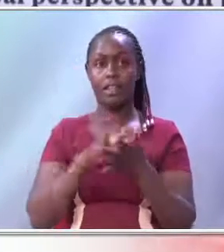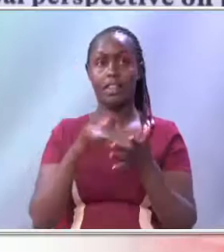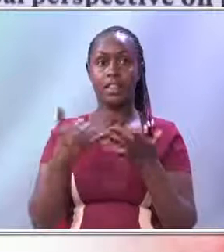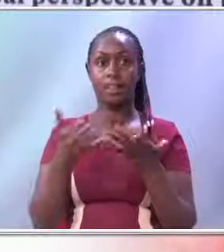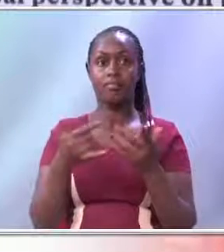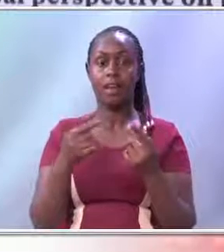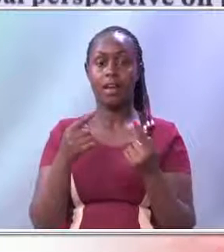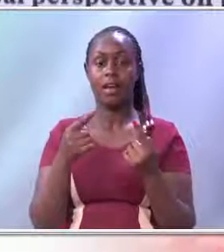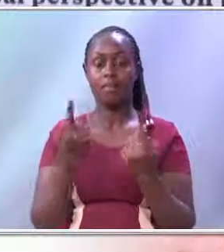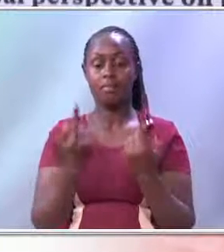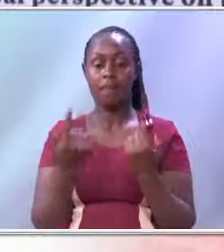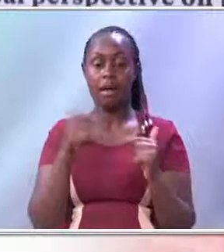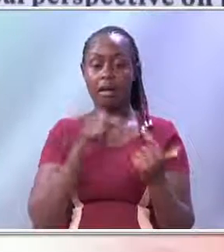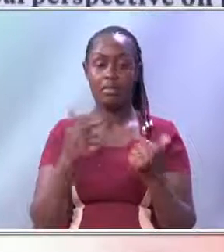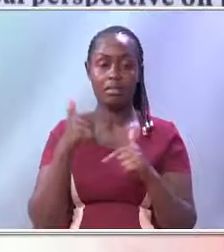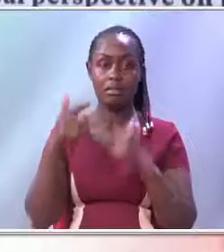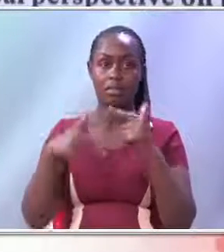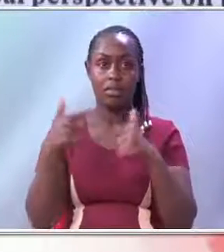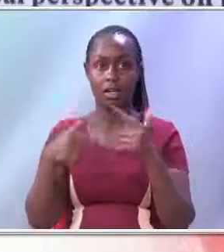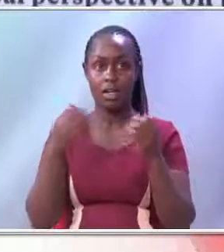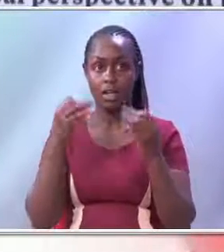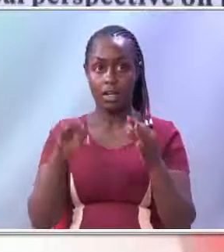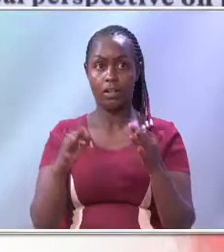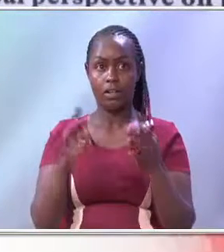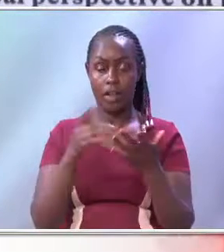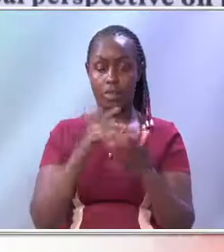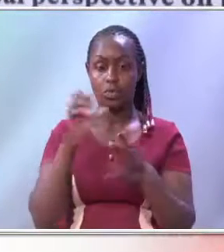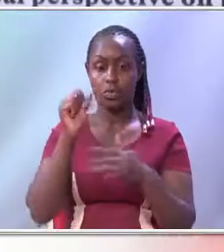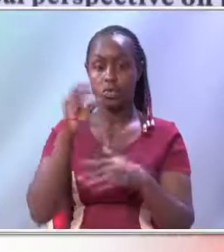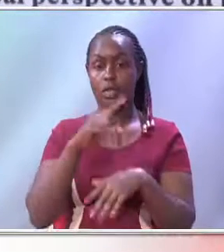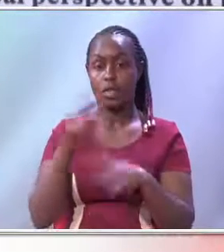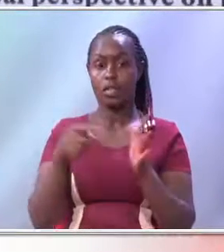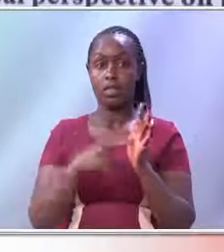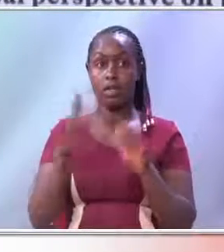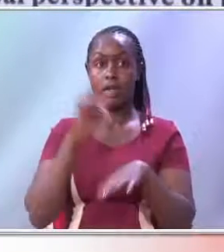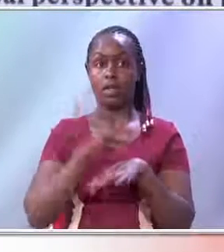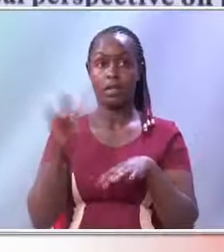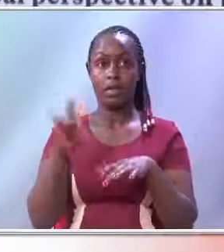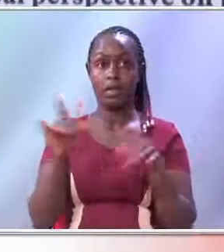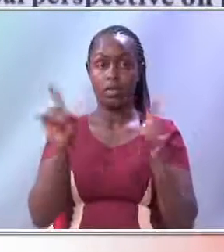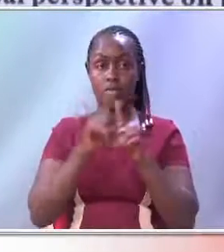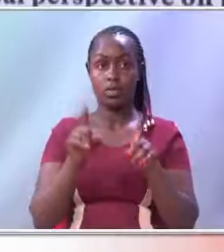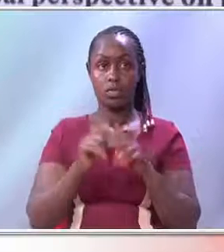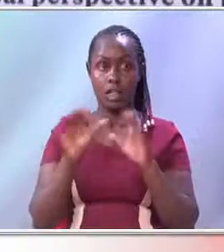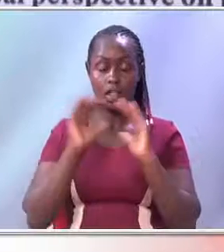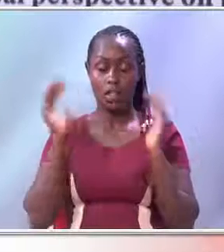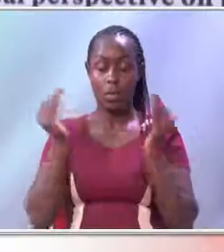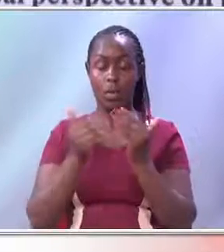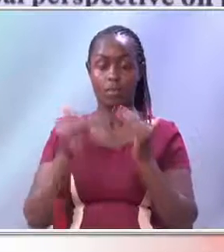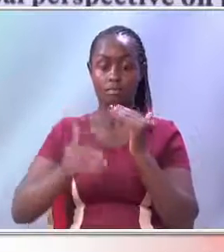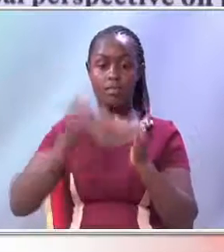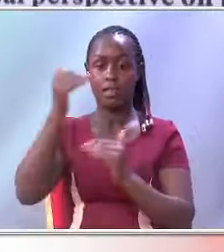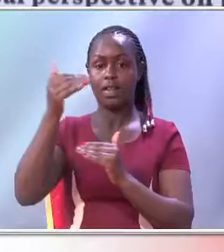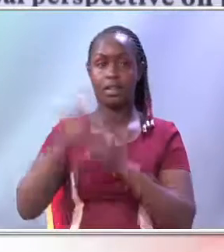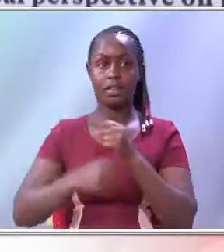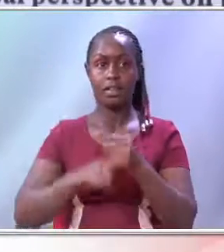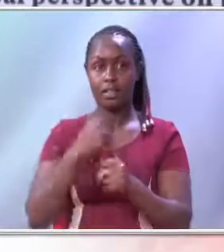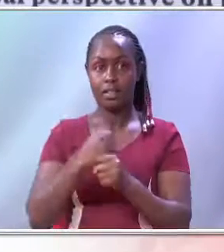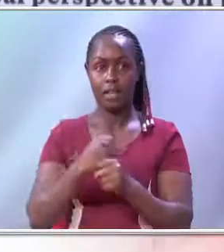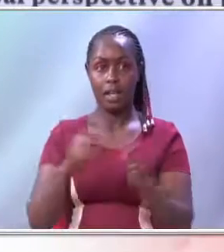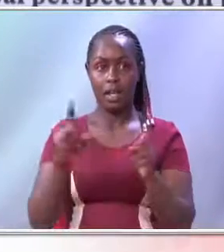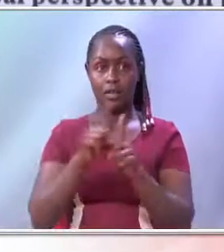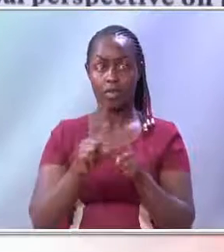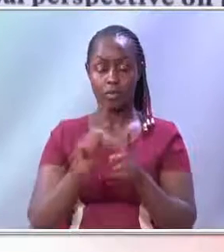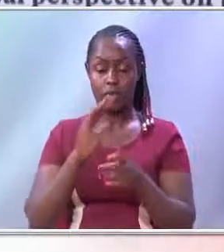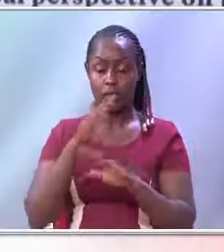going up. So while the crisis will affect, you know, what we're reporting on in the wealth report next year, we were already